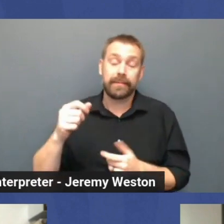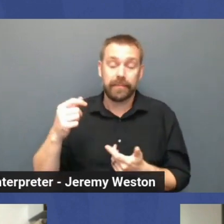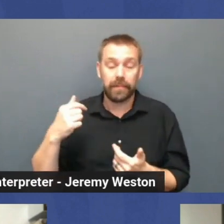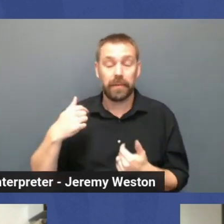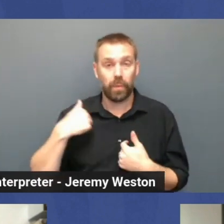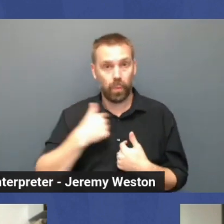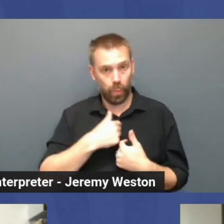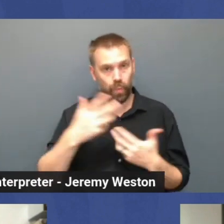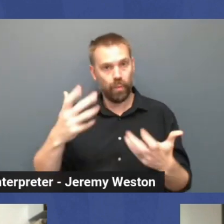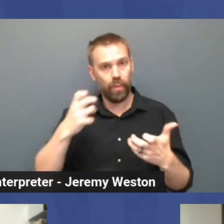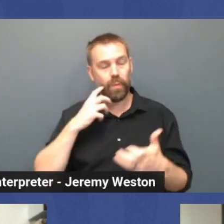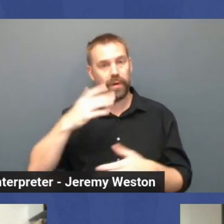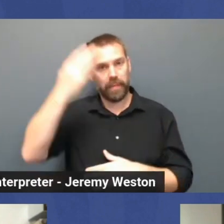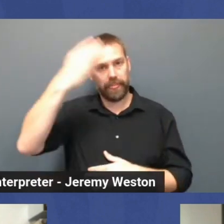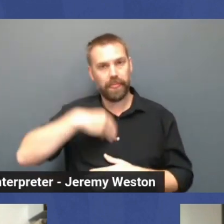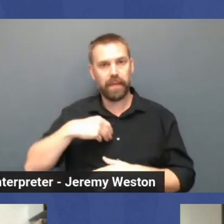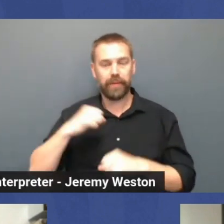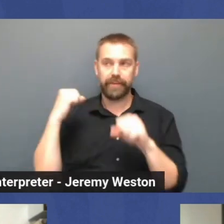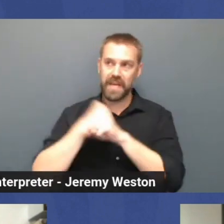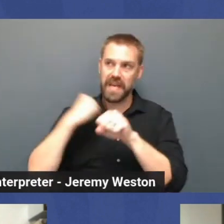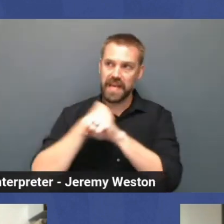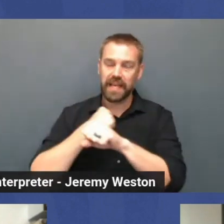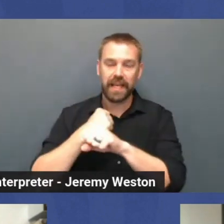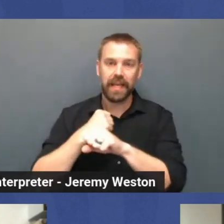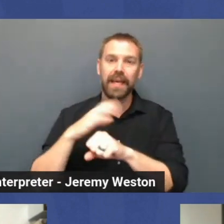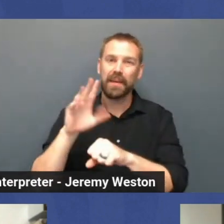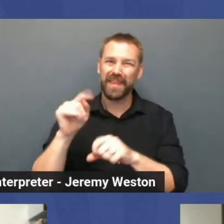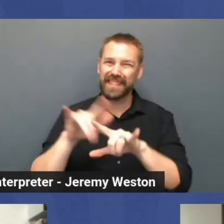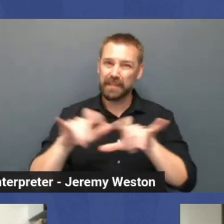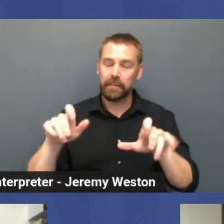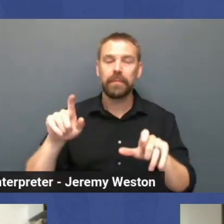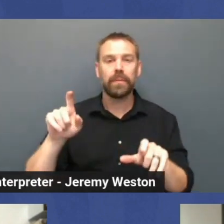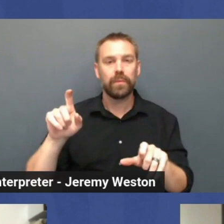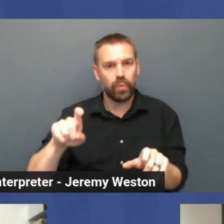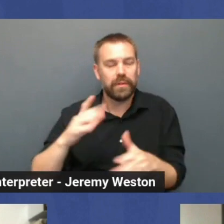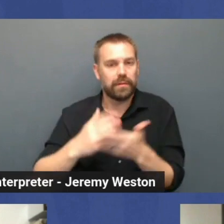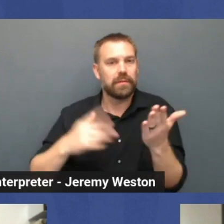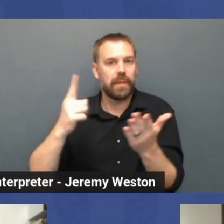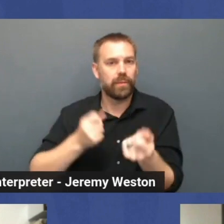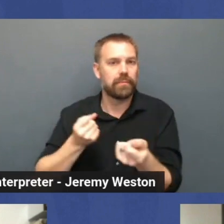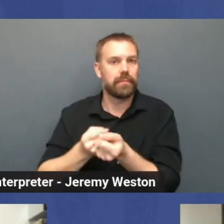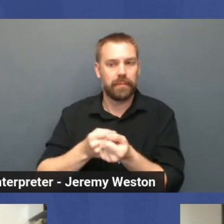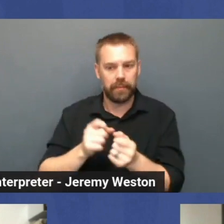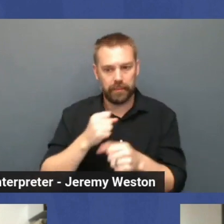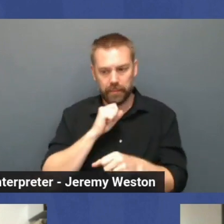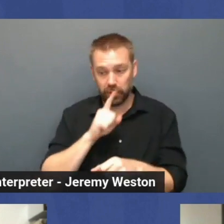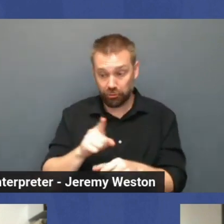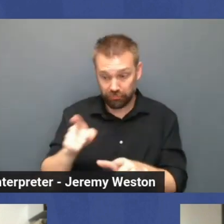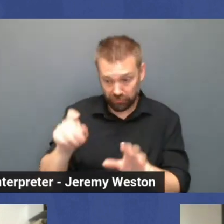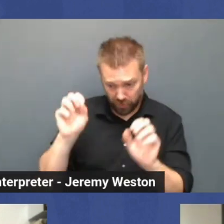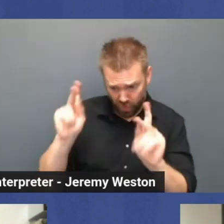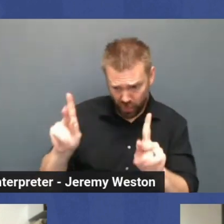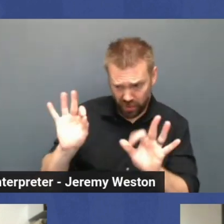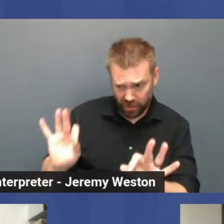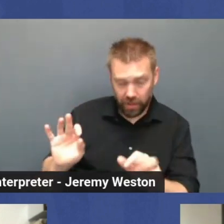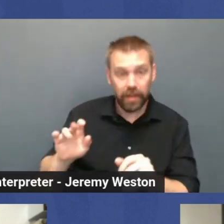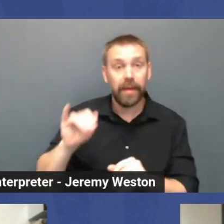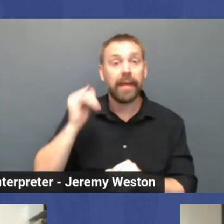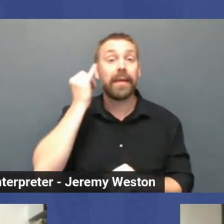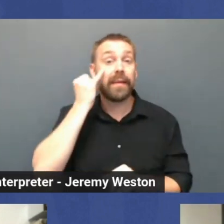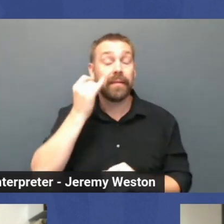fight for you all, we need somebody to make sure we are okay. So while the experts are out there, if I get a chance